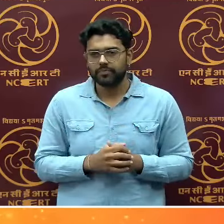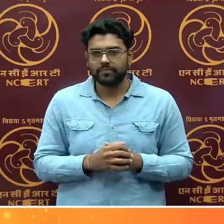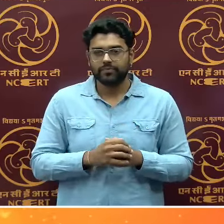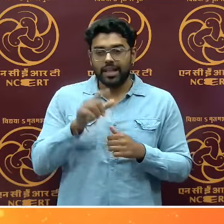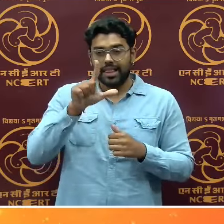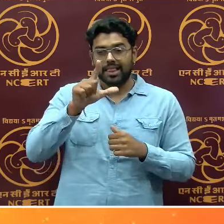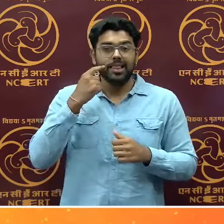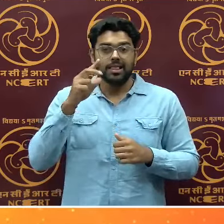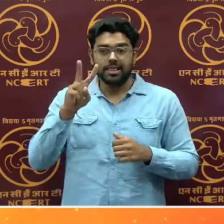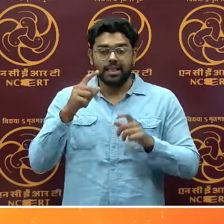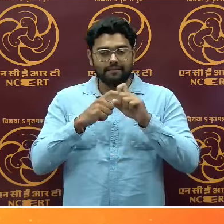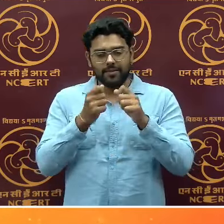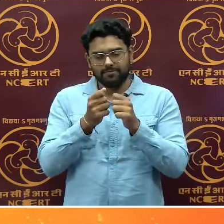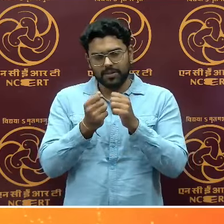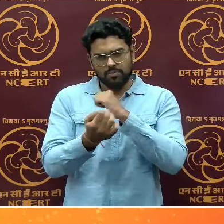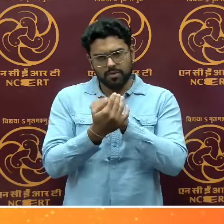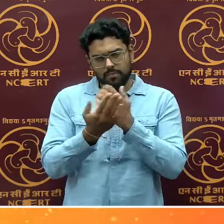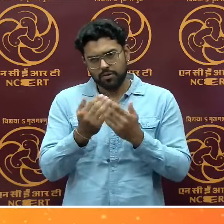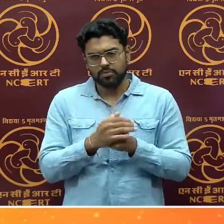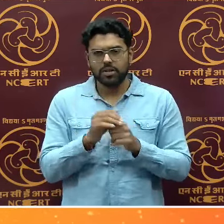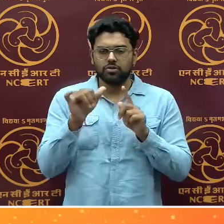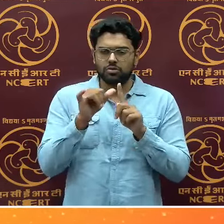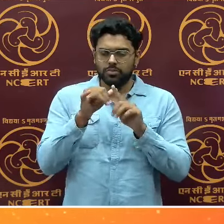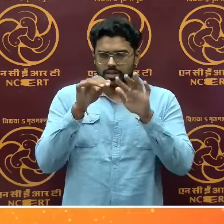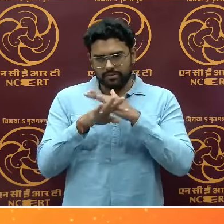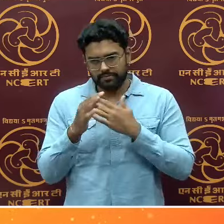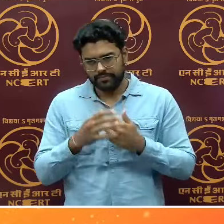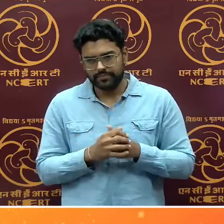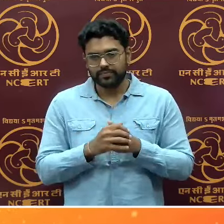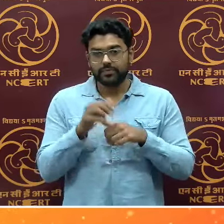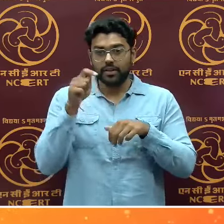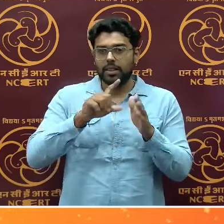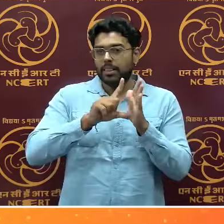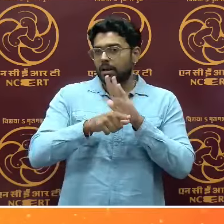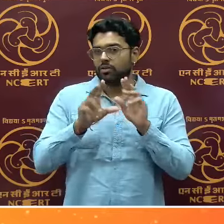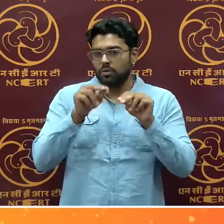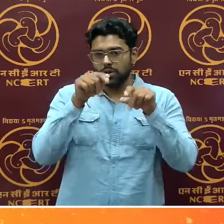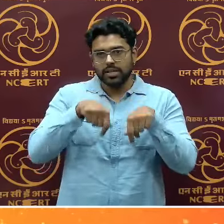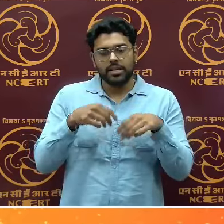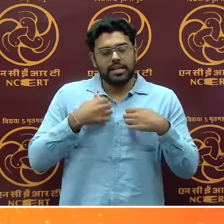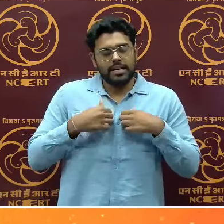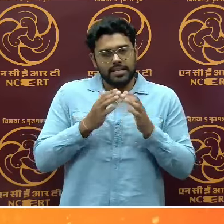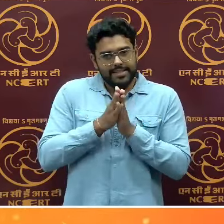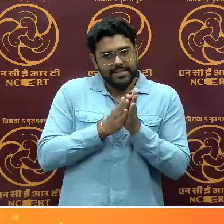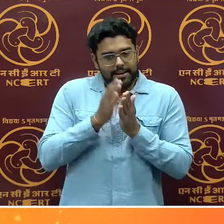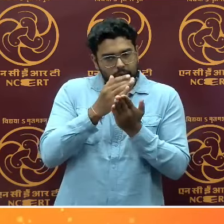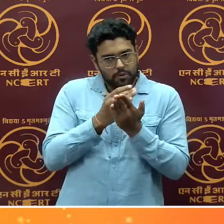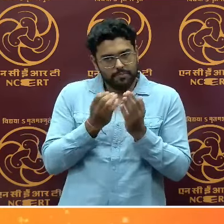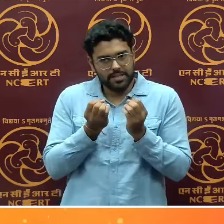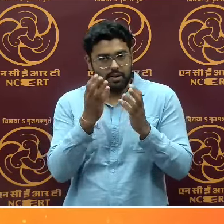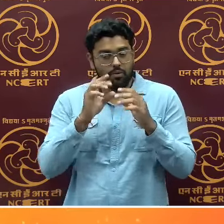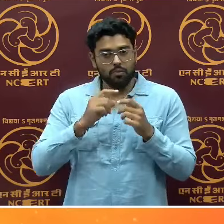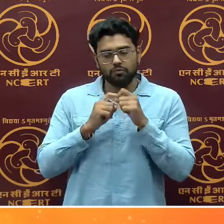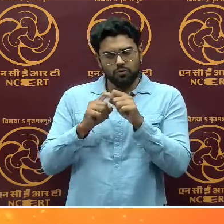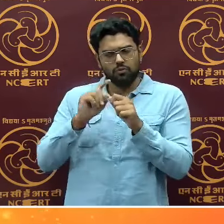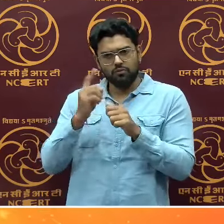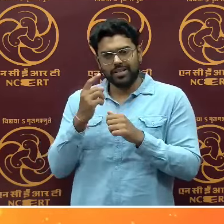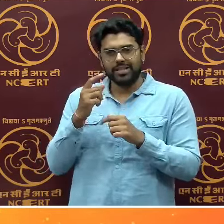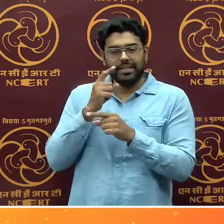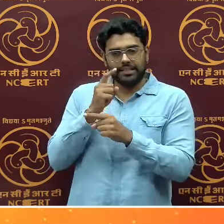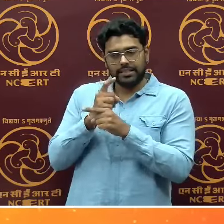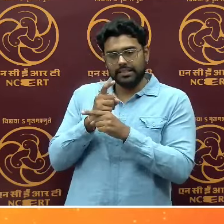box facility is available there on YouTube. So without any further delay, let's start this interesting session. And the first thing that I want to ask from